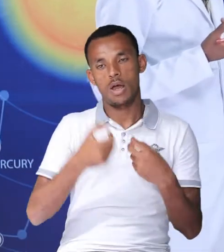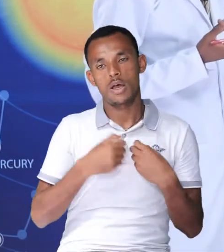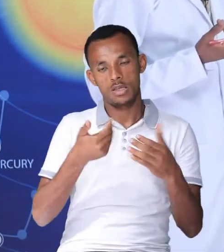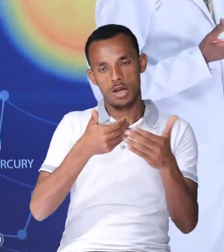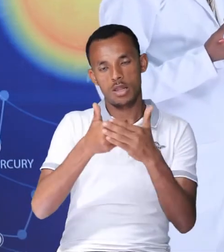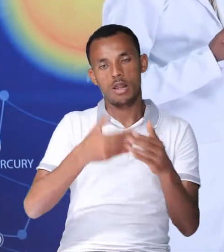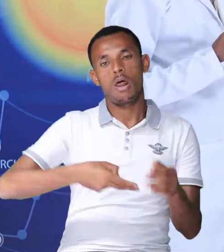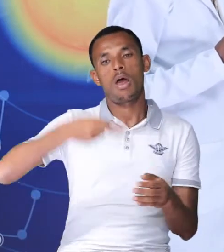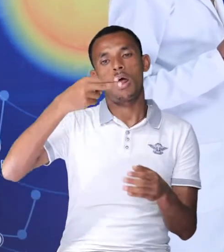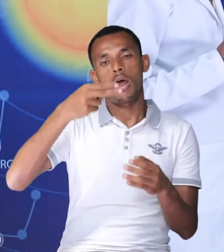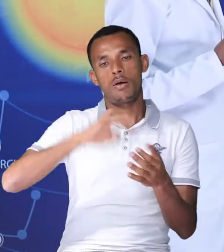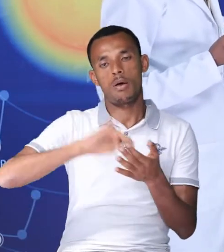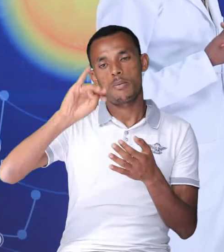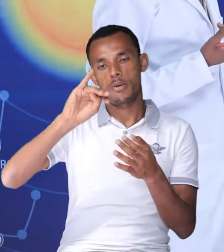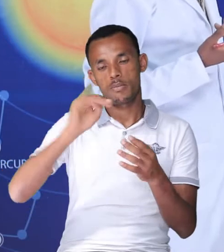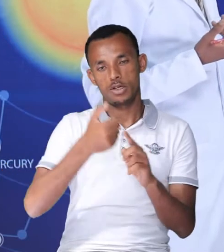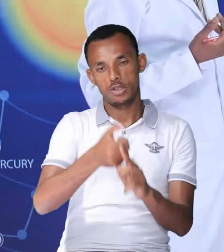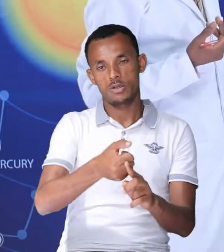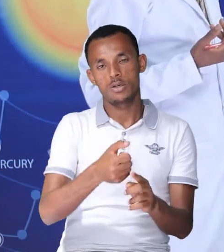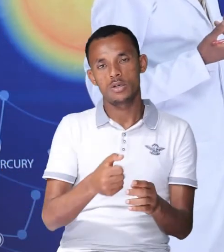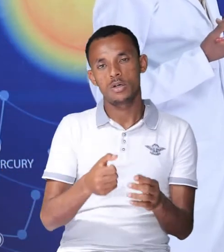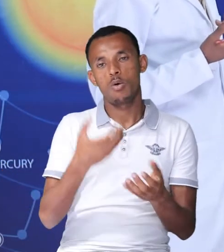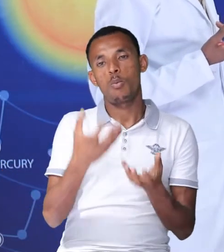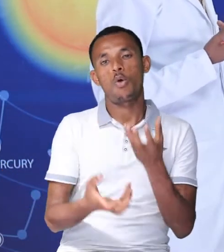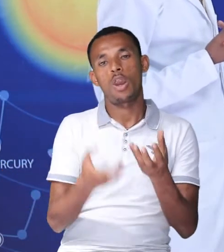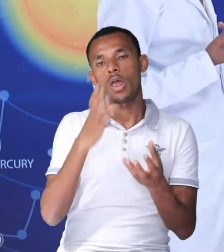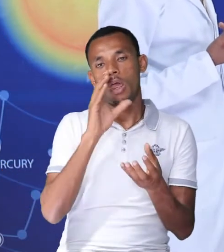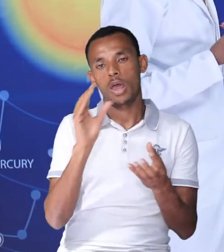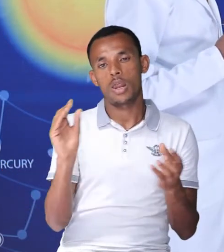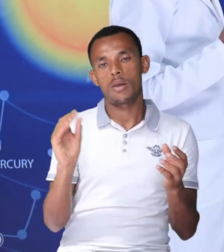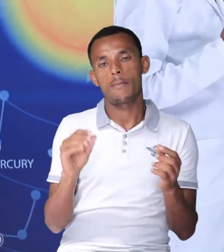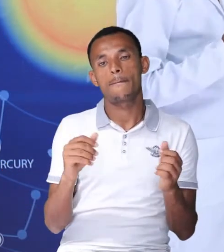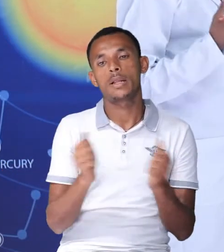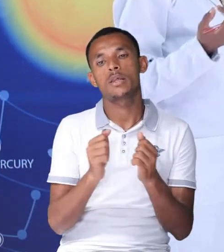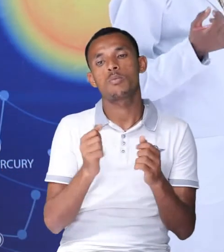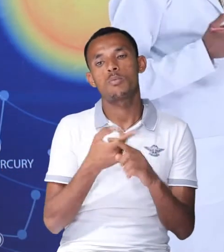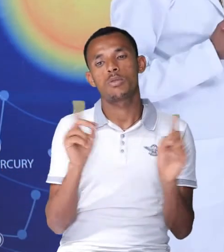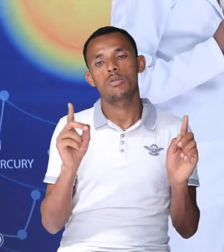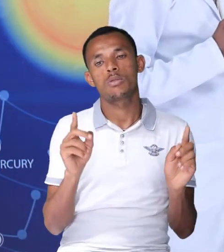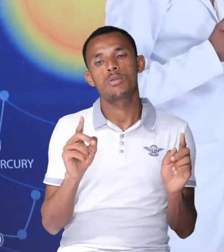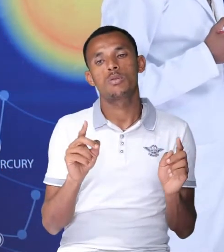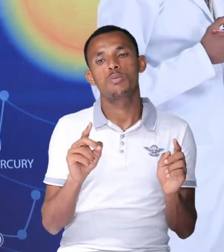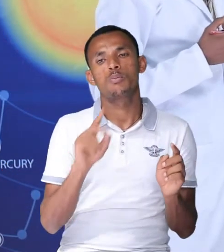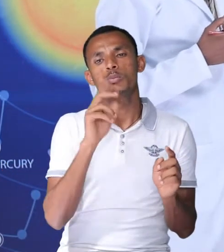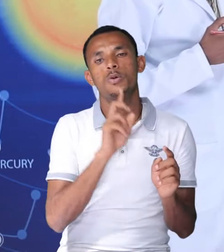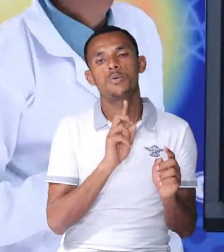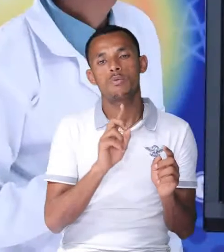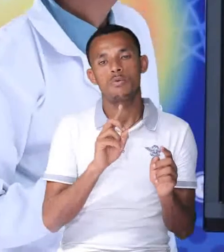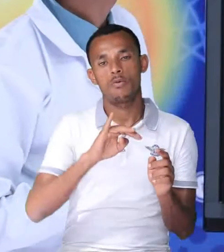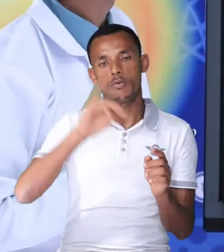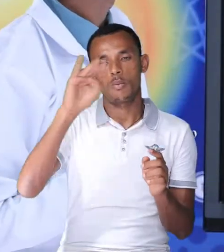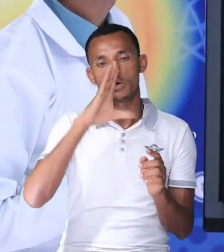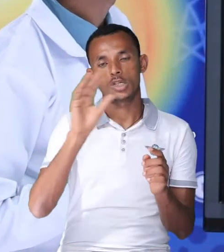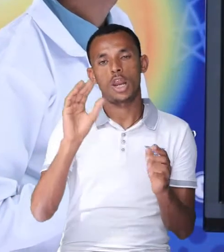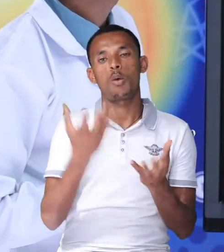relative higher vapor pressure. Boiling and boiling point. What is the difference between evaporation